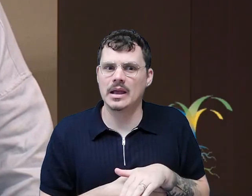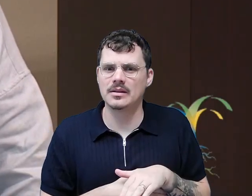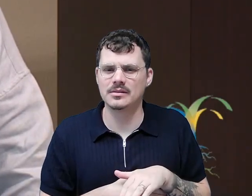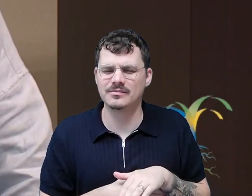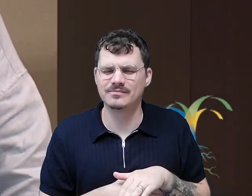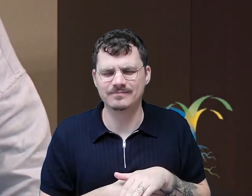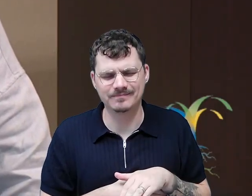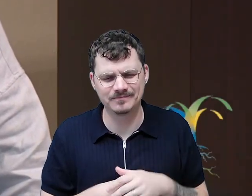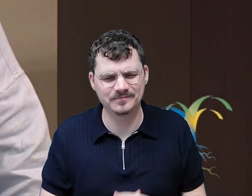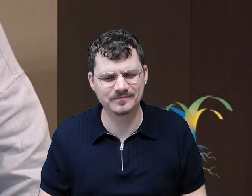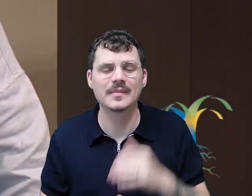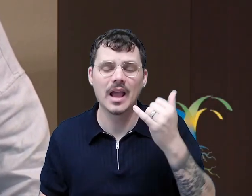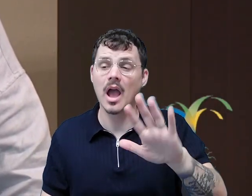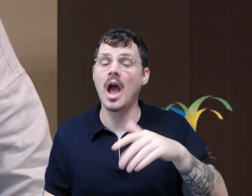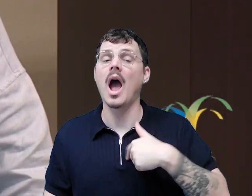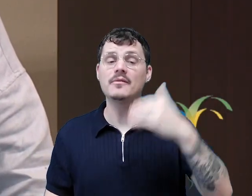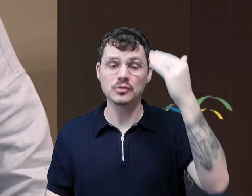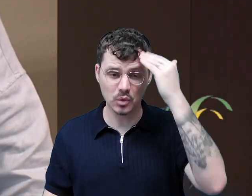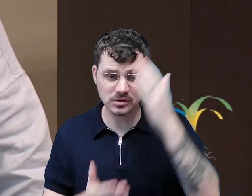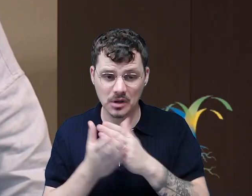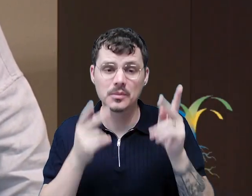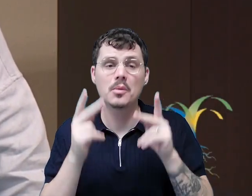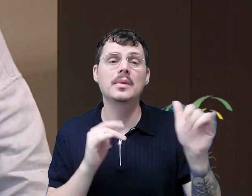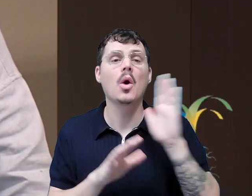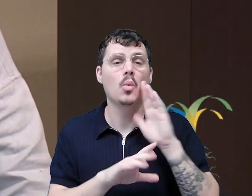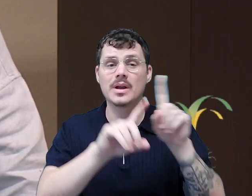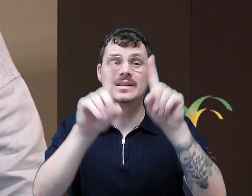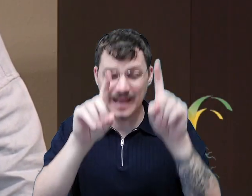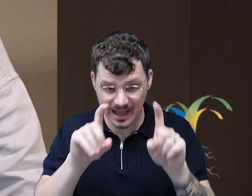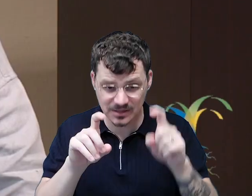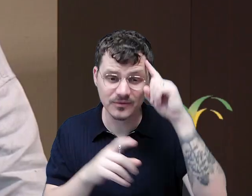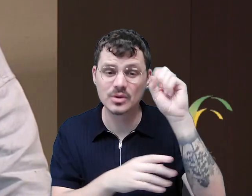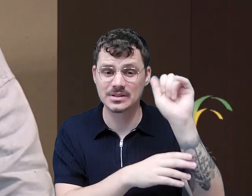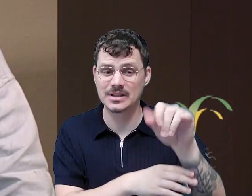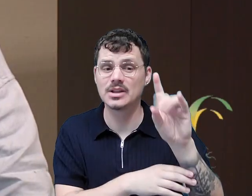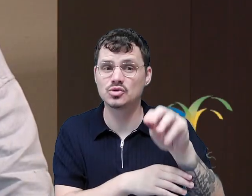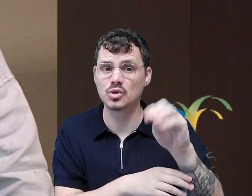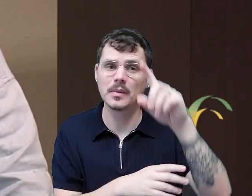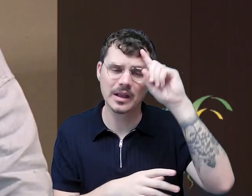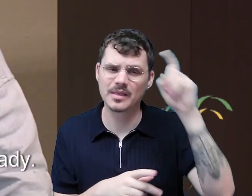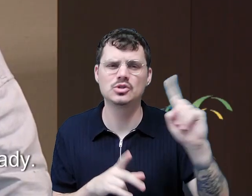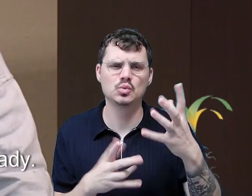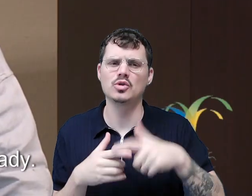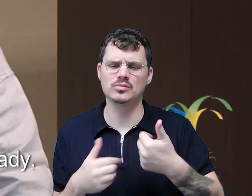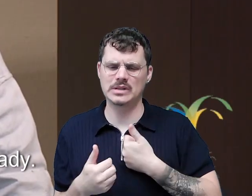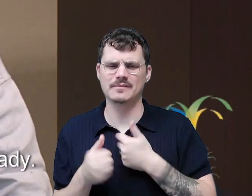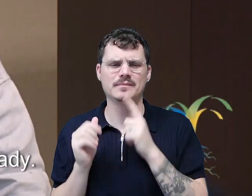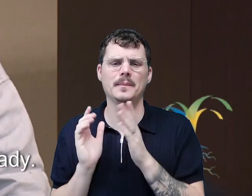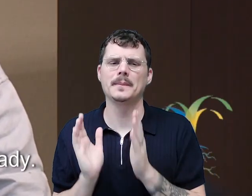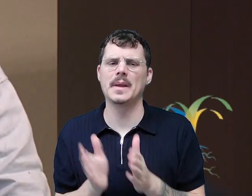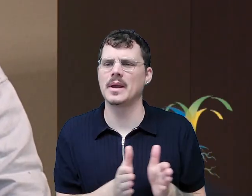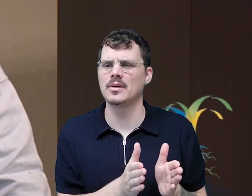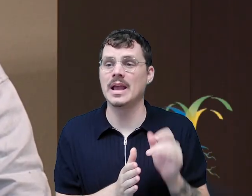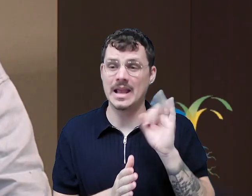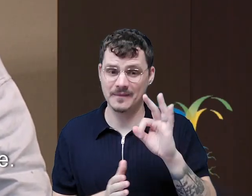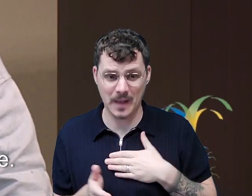if that's a bad thing. Now, I have known people that will test for syndromes because they just want to be